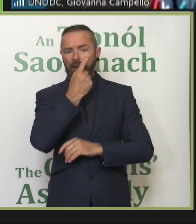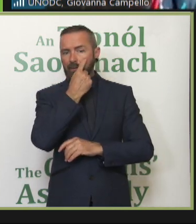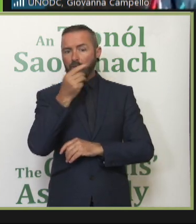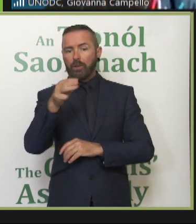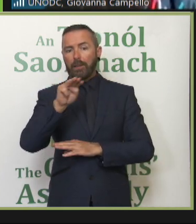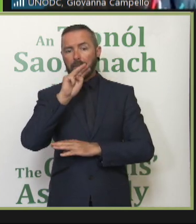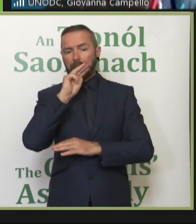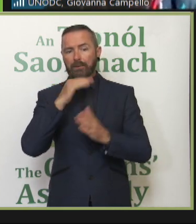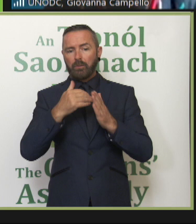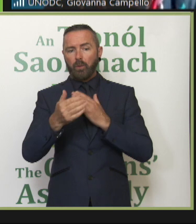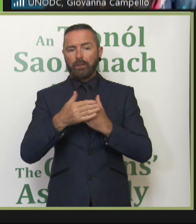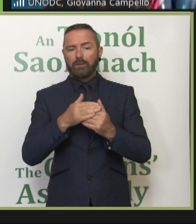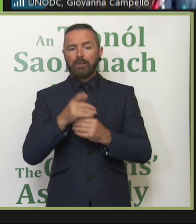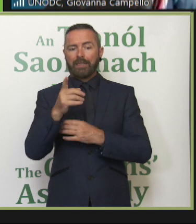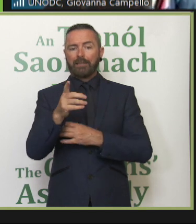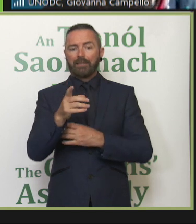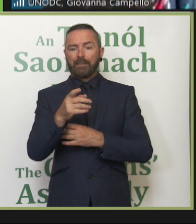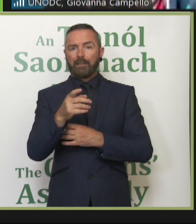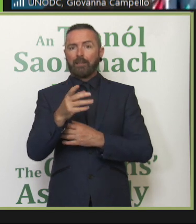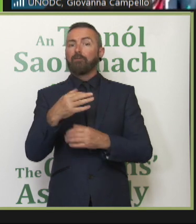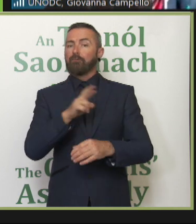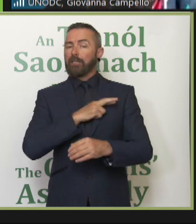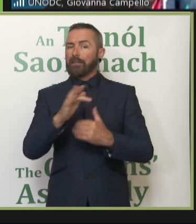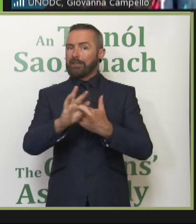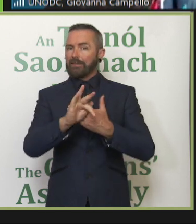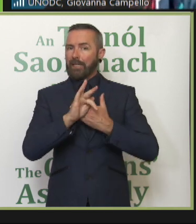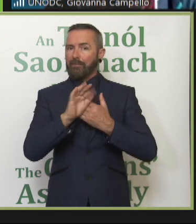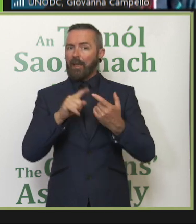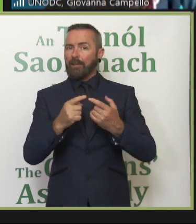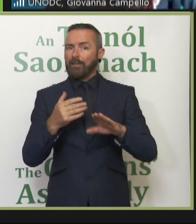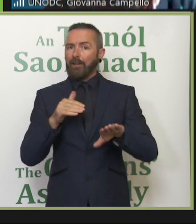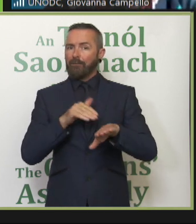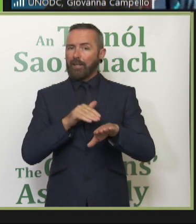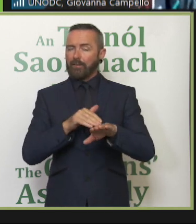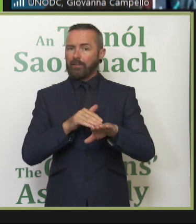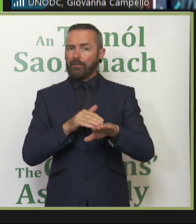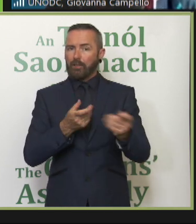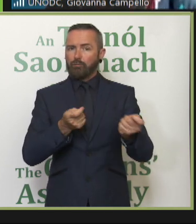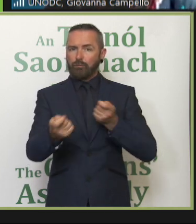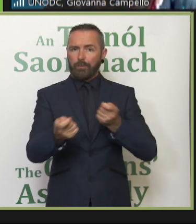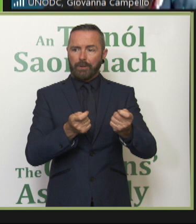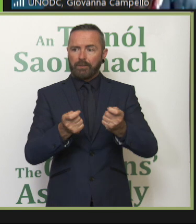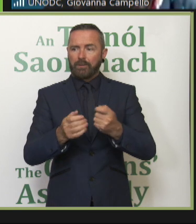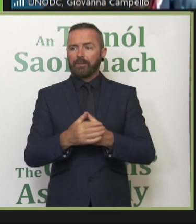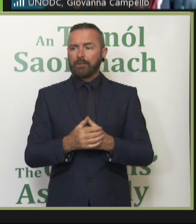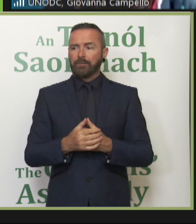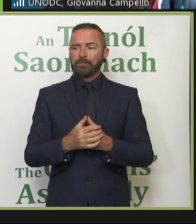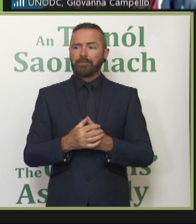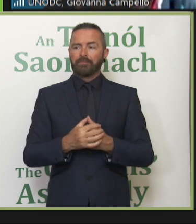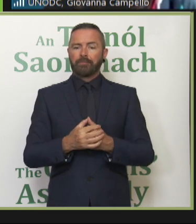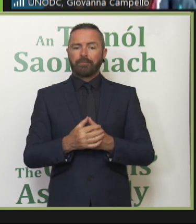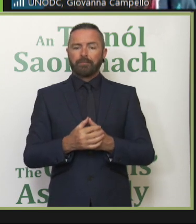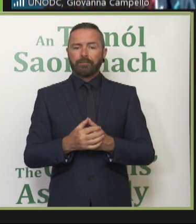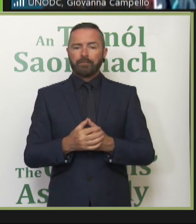being shown to be effective and safe according to the scientific evidence, and therefore upheld the principle of doing no